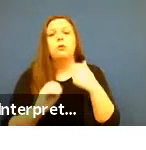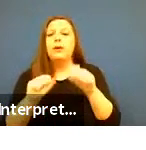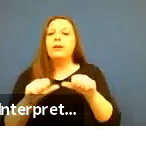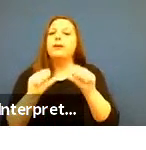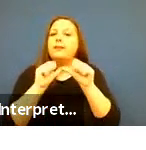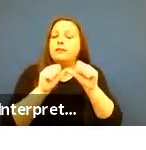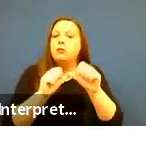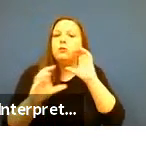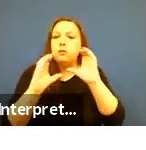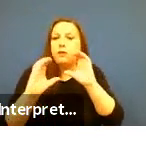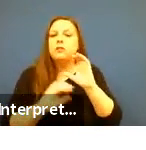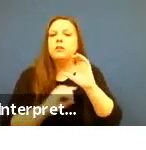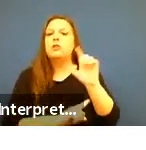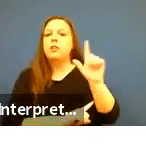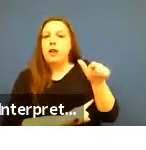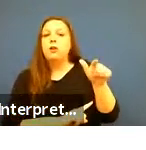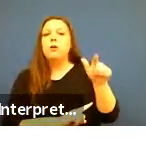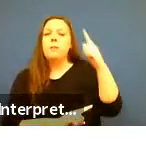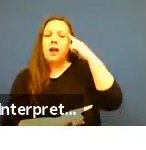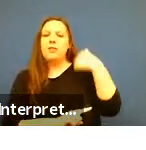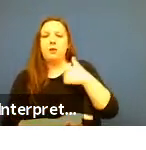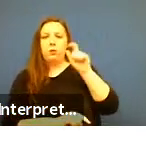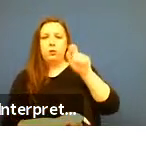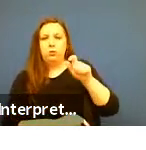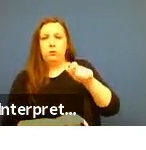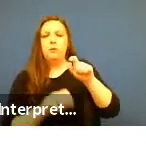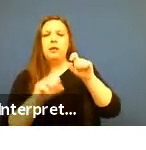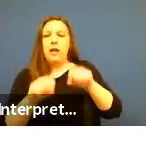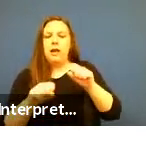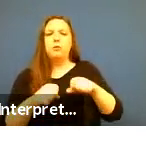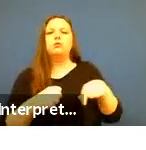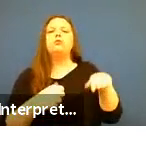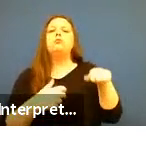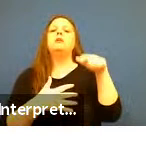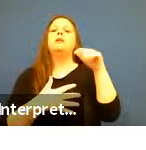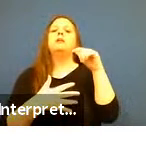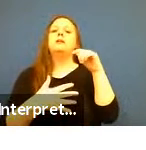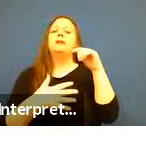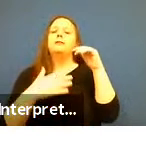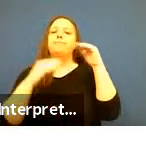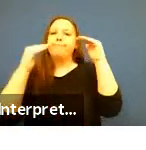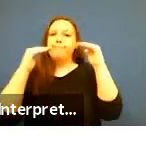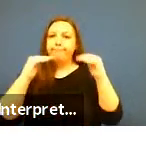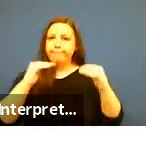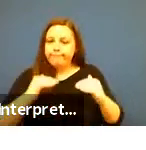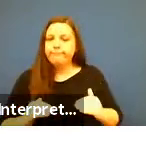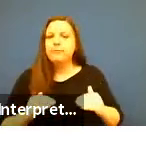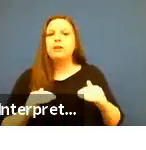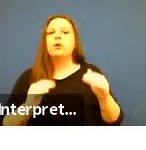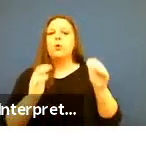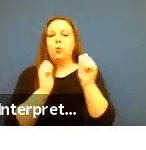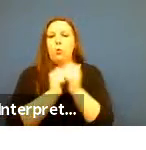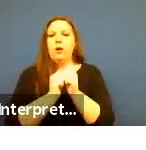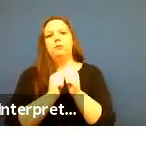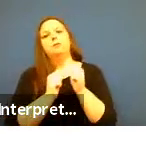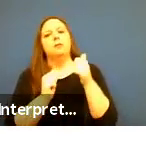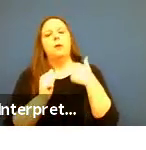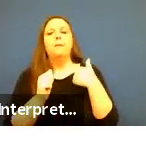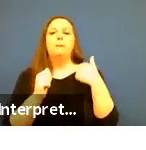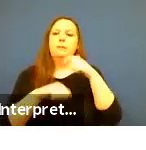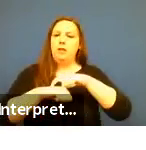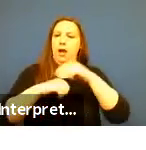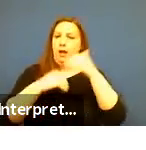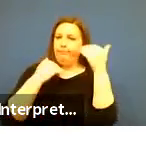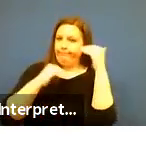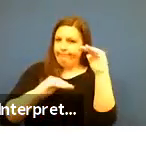continue these conversations. But I think we should be able to get through these items with just some general guidelines as it relates to time. So